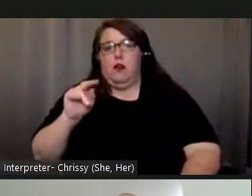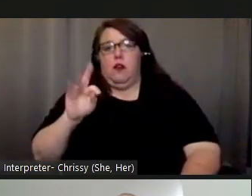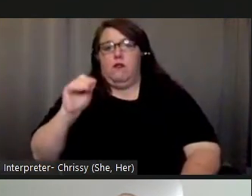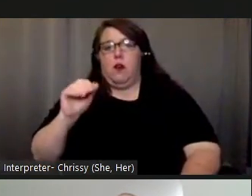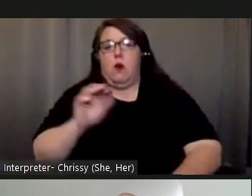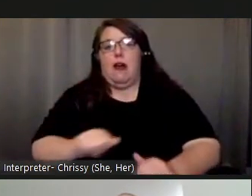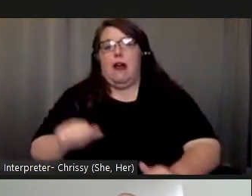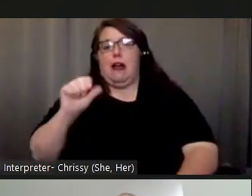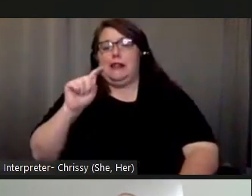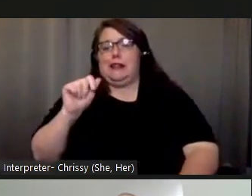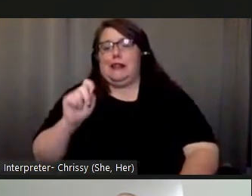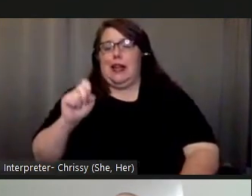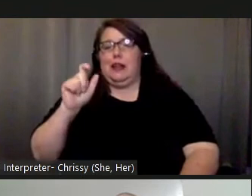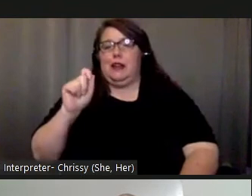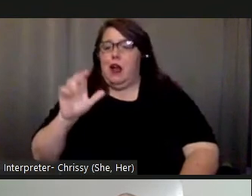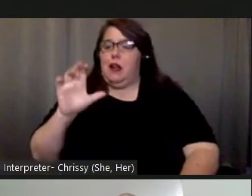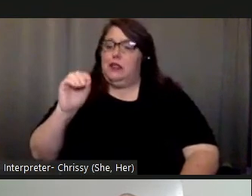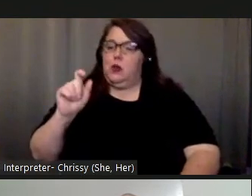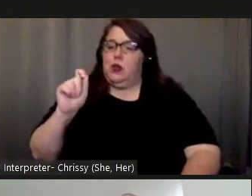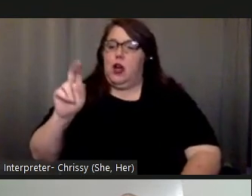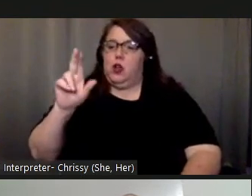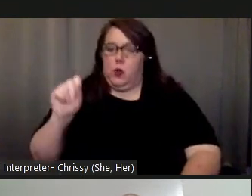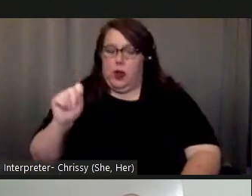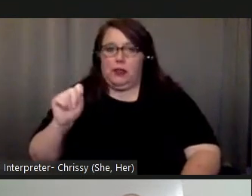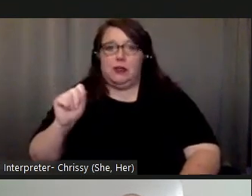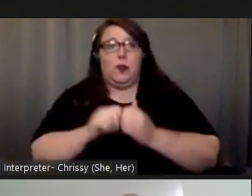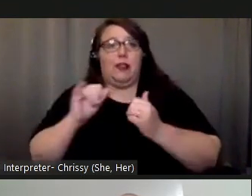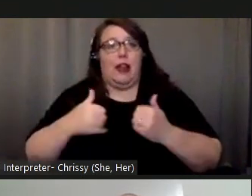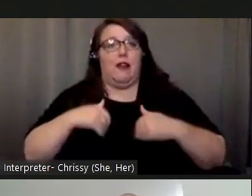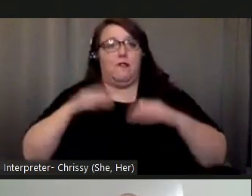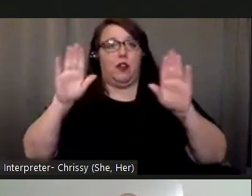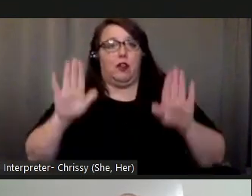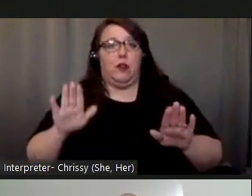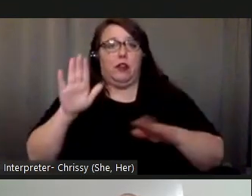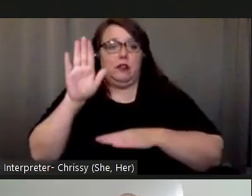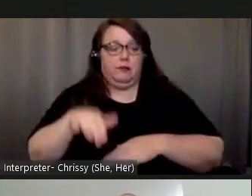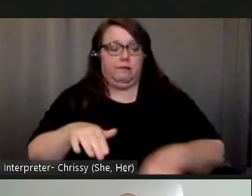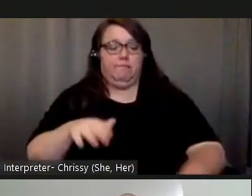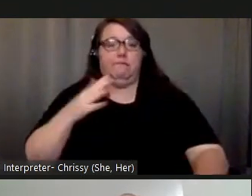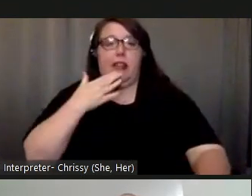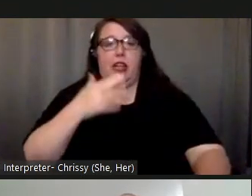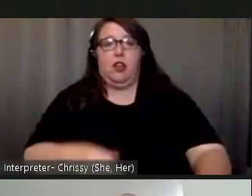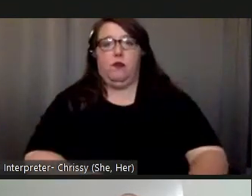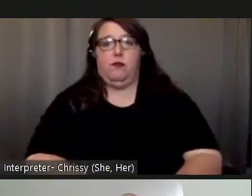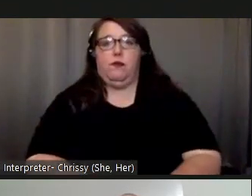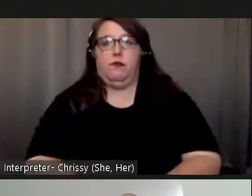media_info@state.co.us. And with that, have a great rest of your day. Thank you.